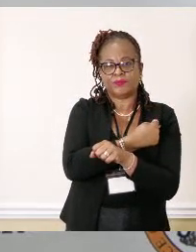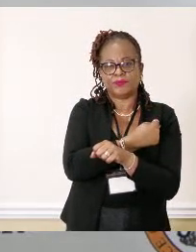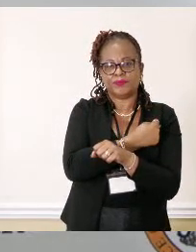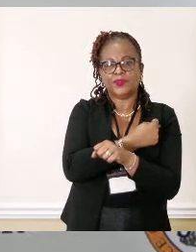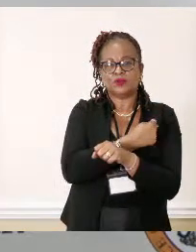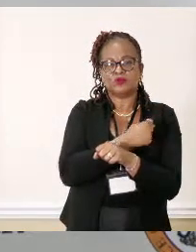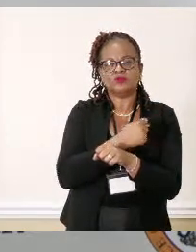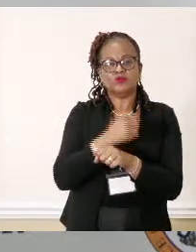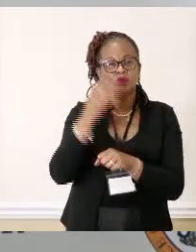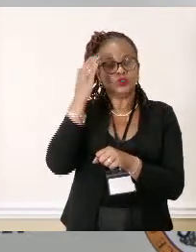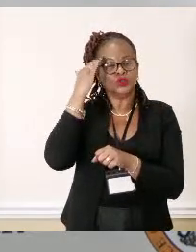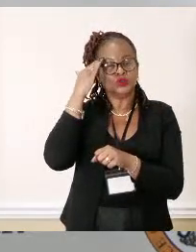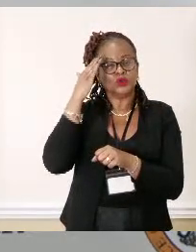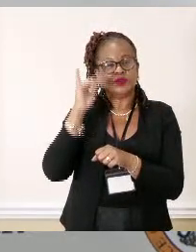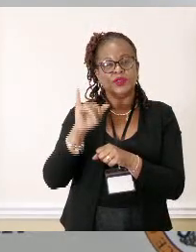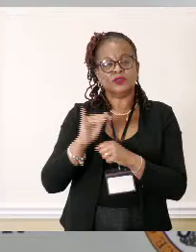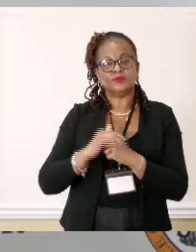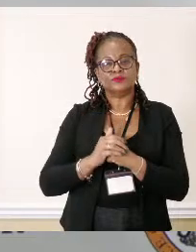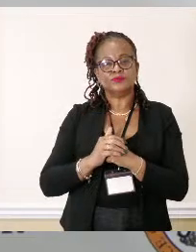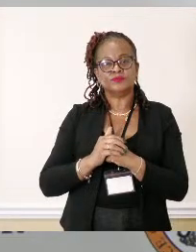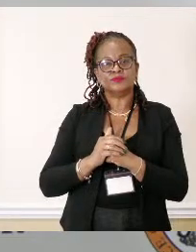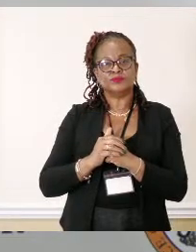assured.